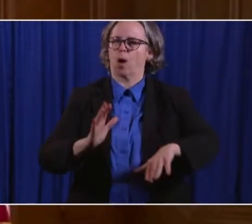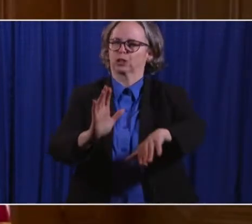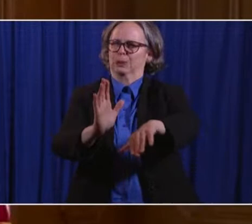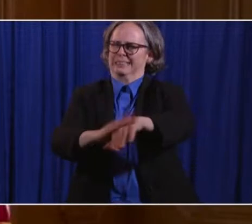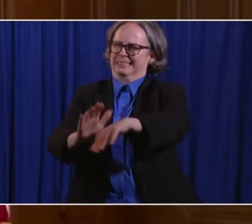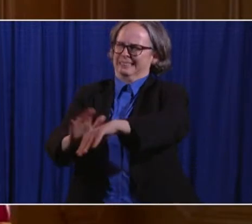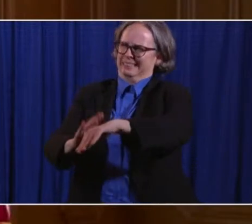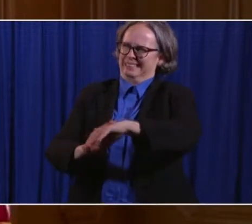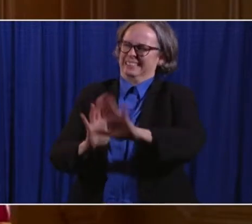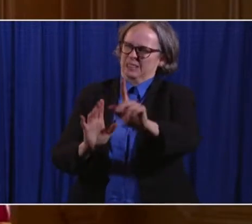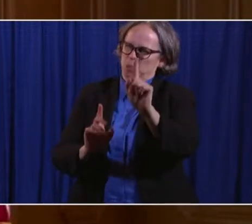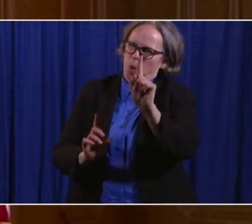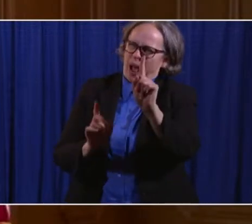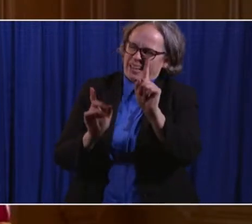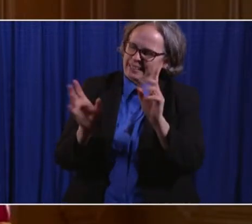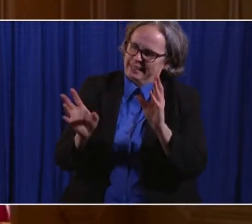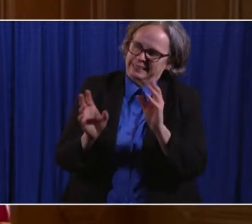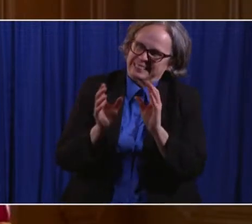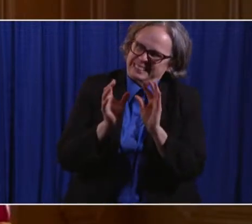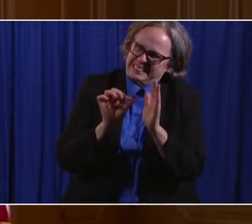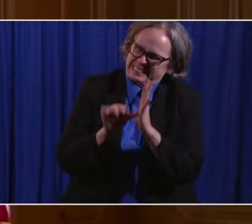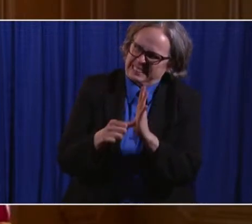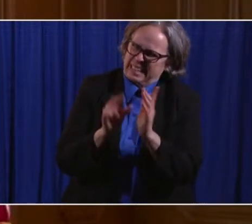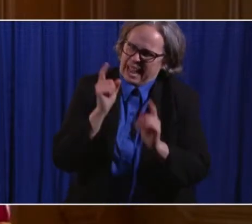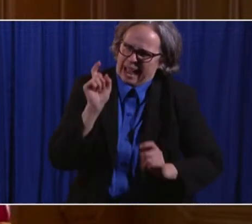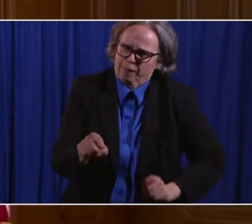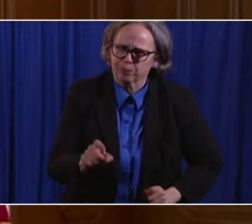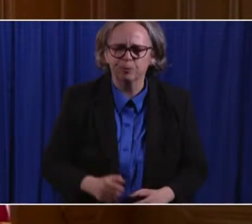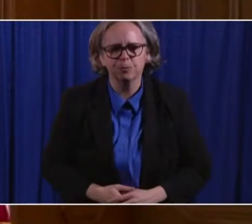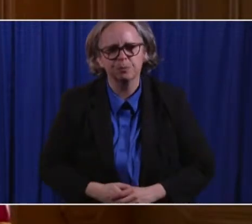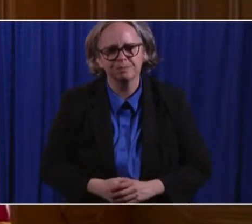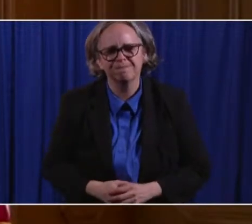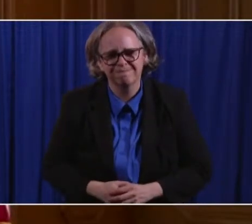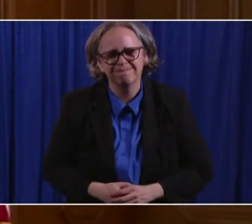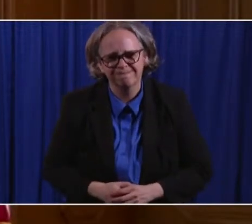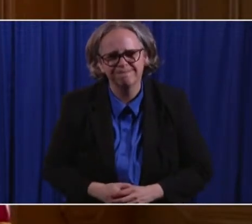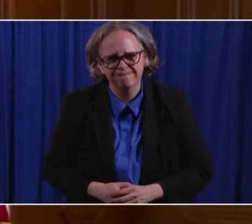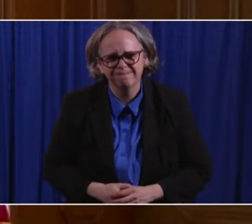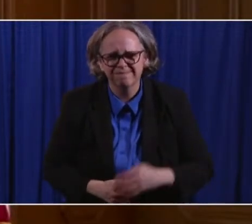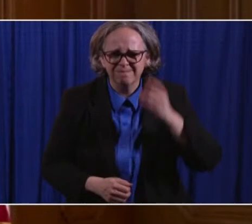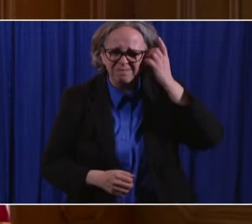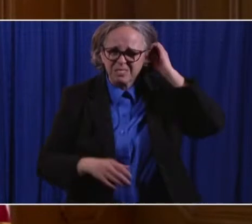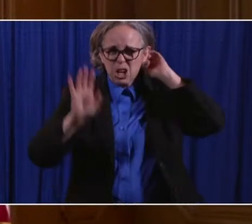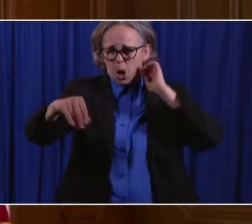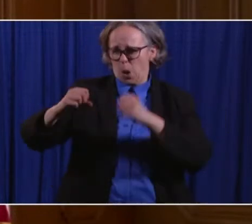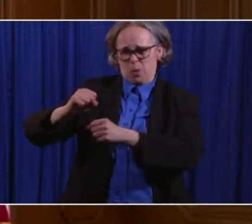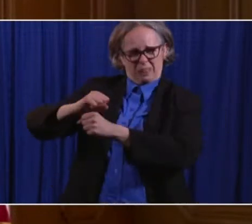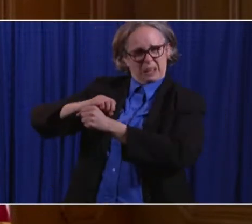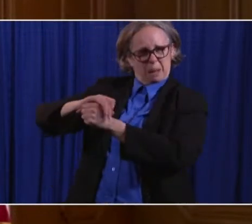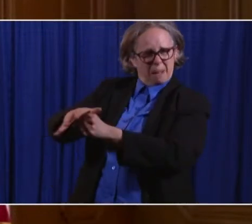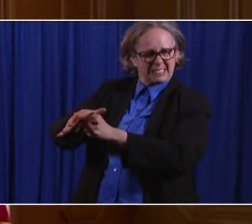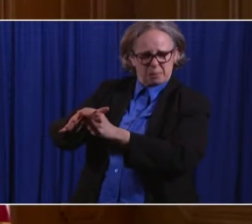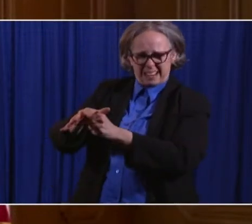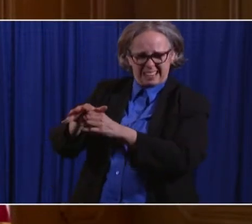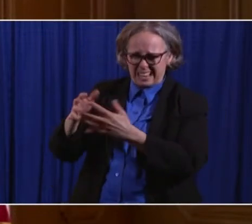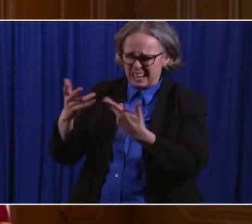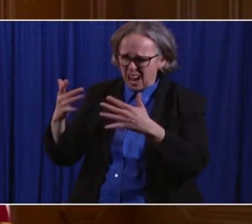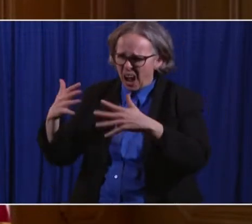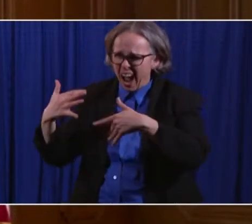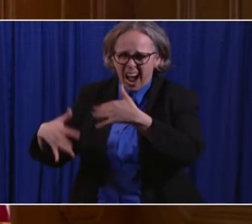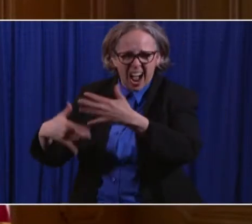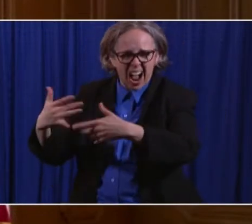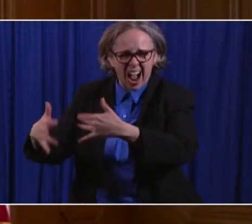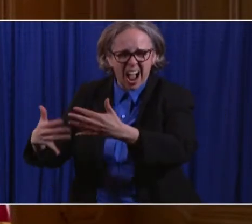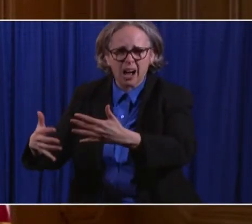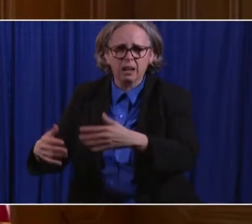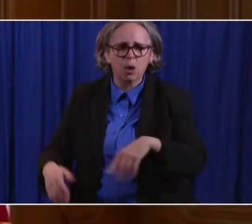During the pandemic, ODOT was able to have a full construction season, and that is the good news.